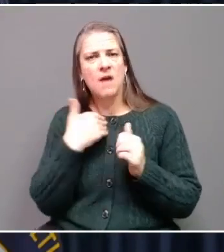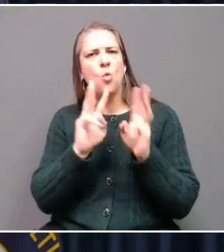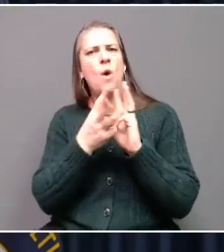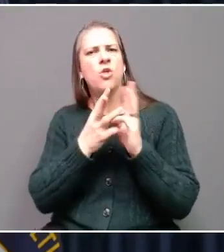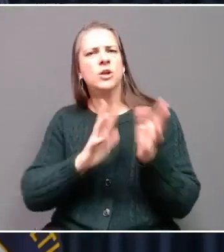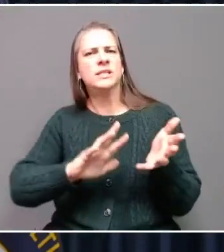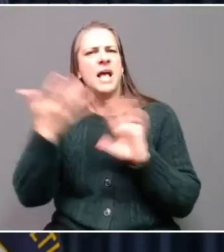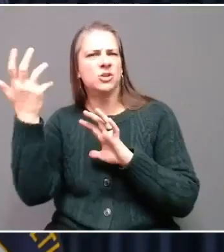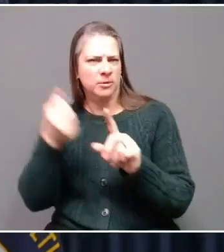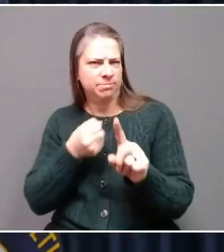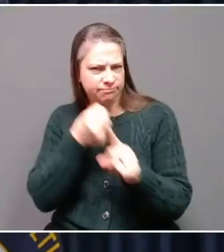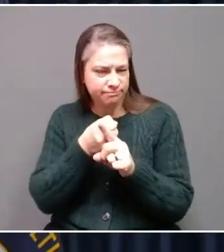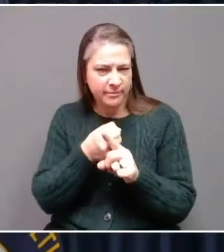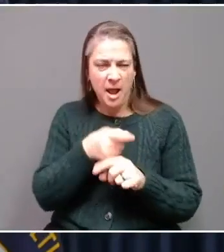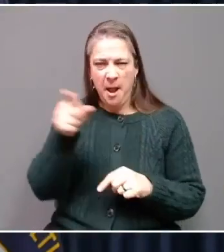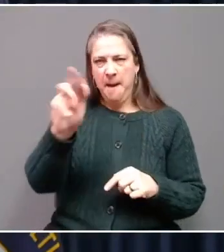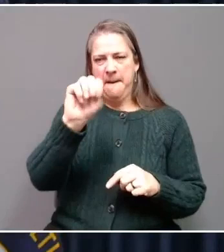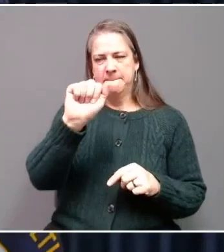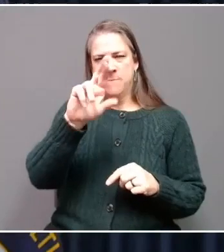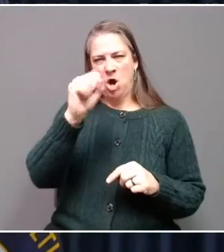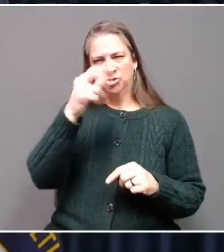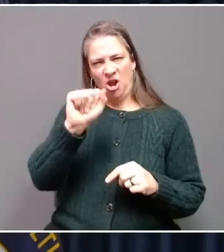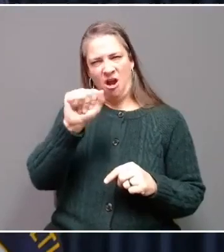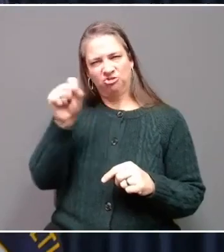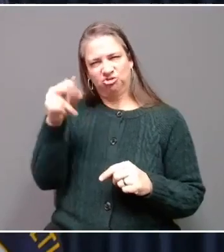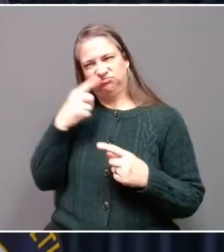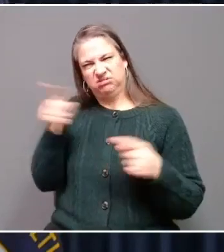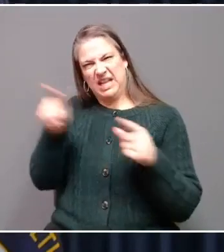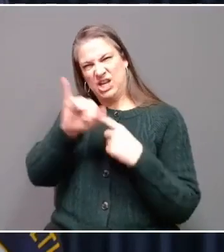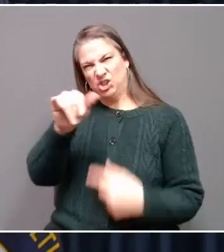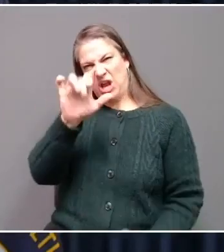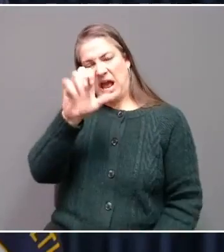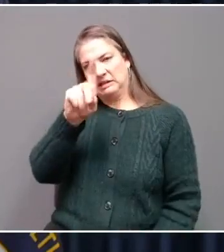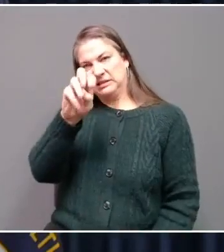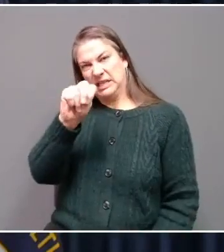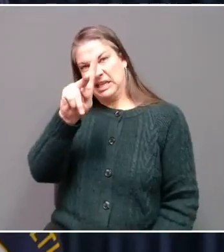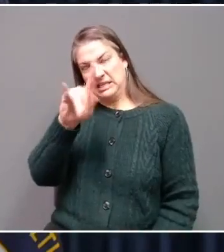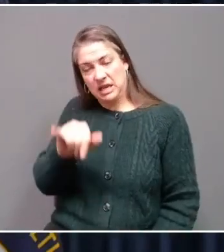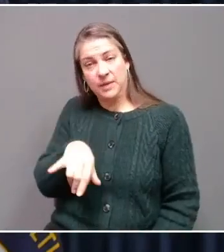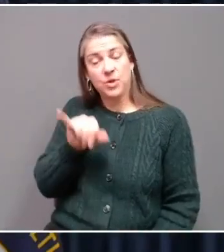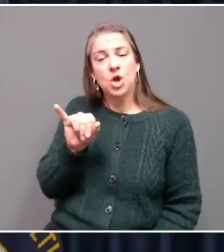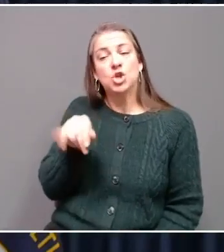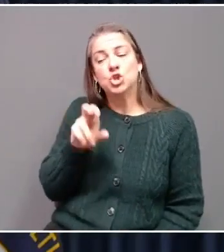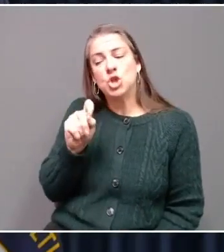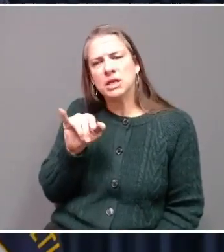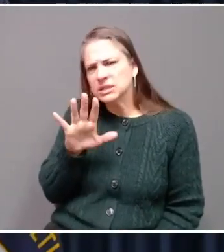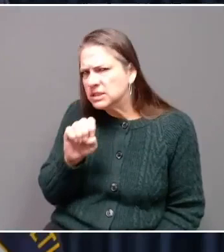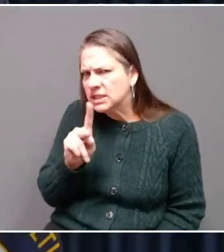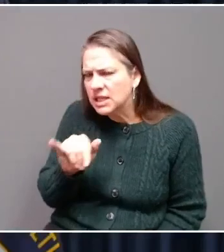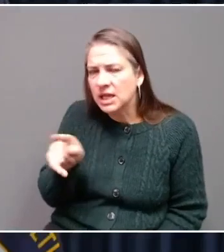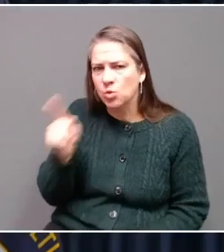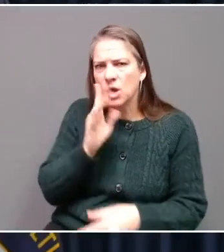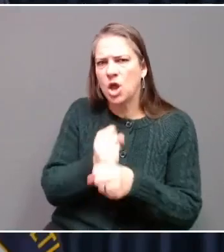HUD Secretary Marcia Fudge made the announcement yesterday in Jackson, Kentucky, just as Kentucky is set to receive $300 million